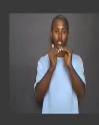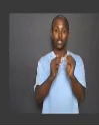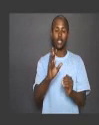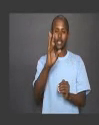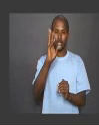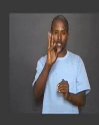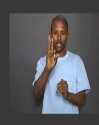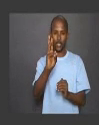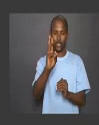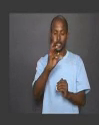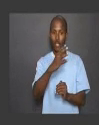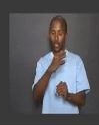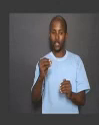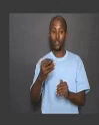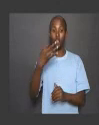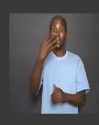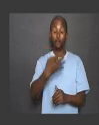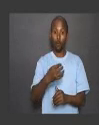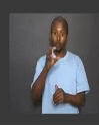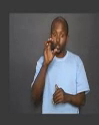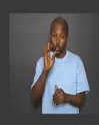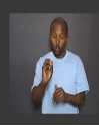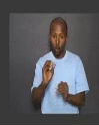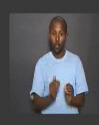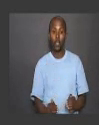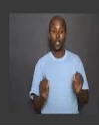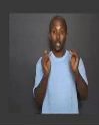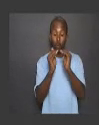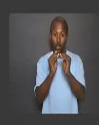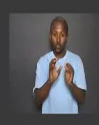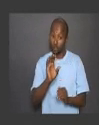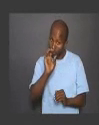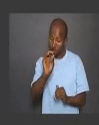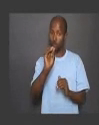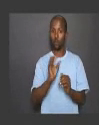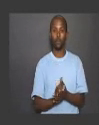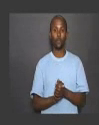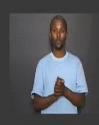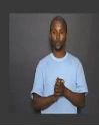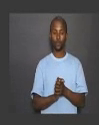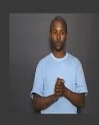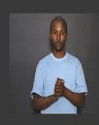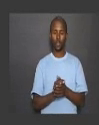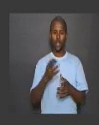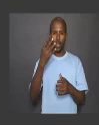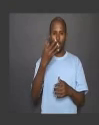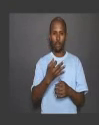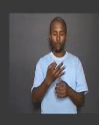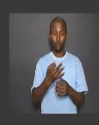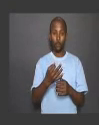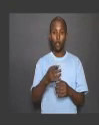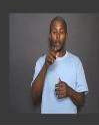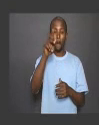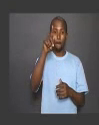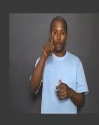6 and f of 0 equals 0. F prime